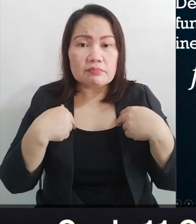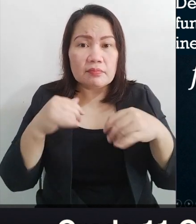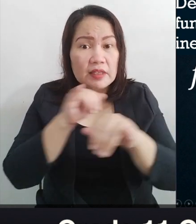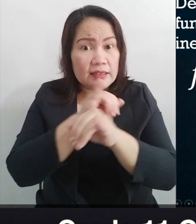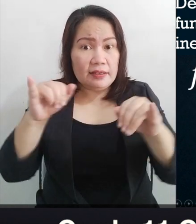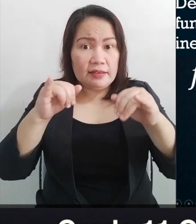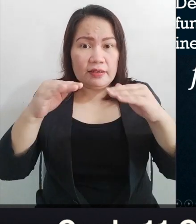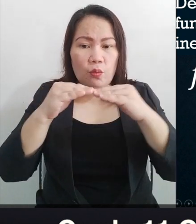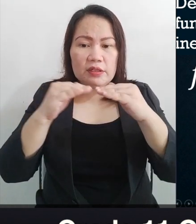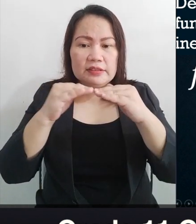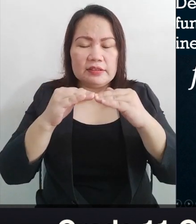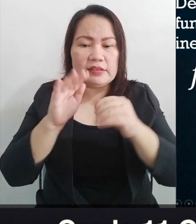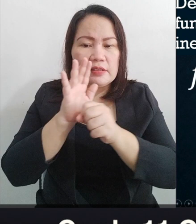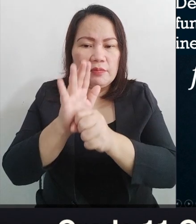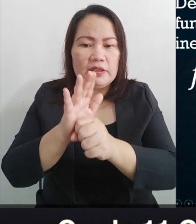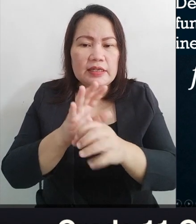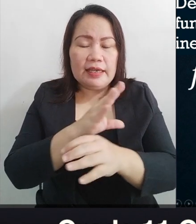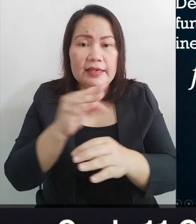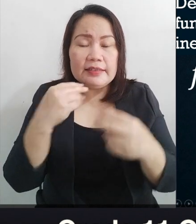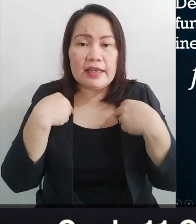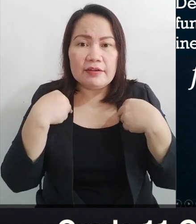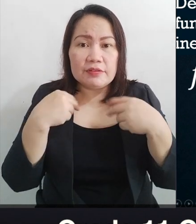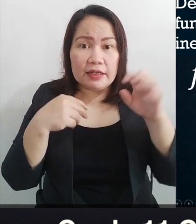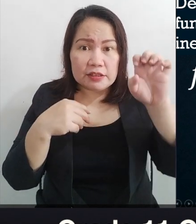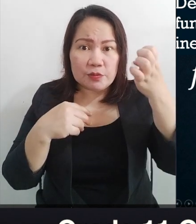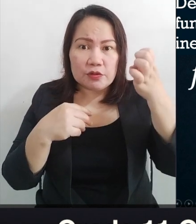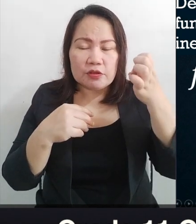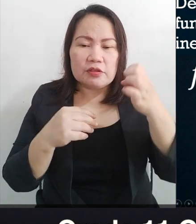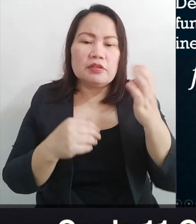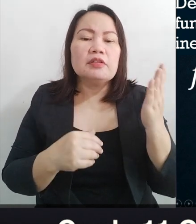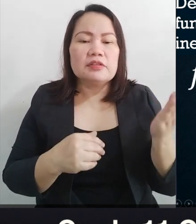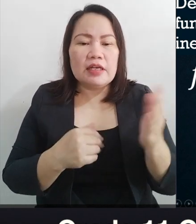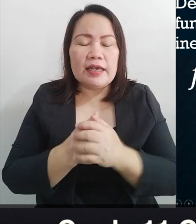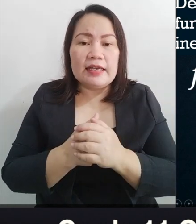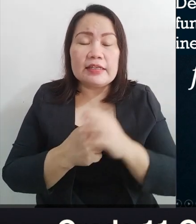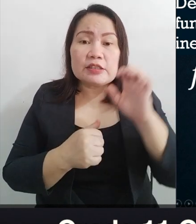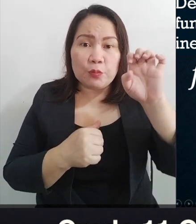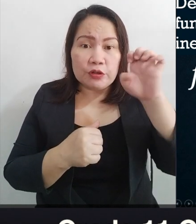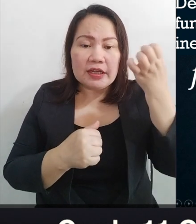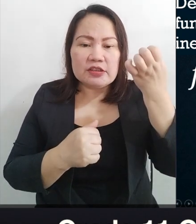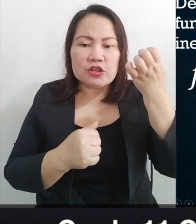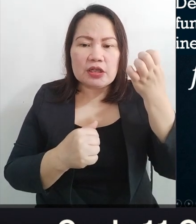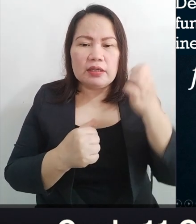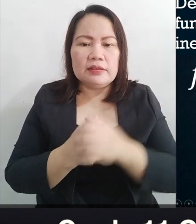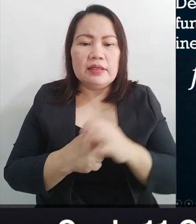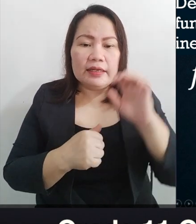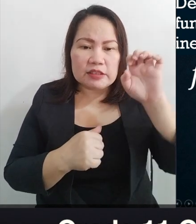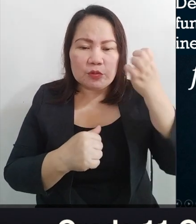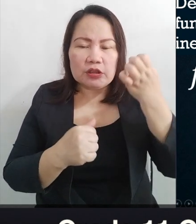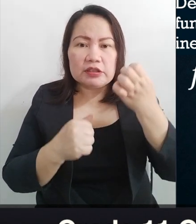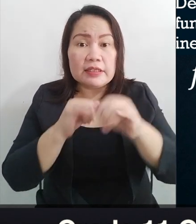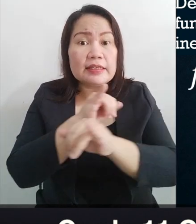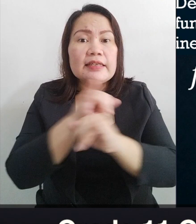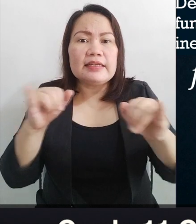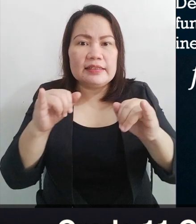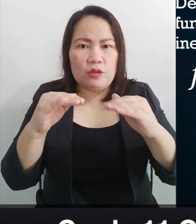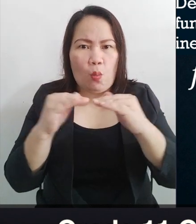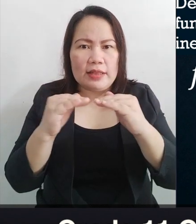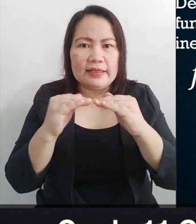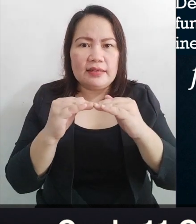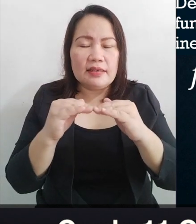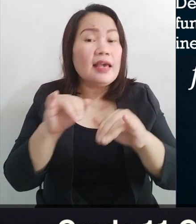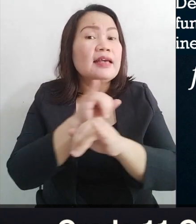tayong inequality symbol dito and meron tayong exponential expression, so therefore, that is an example of